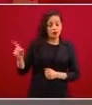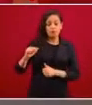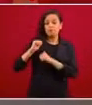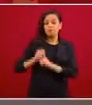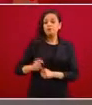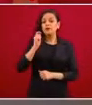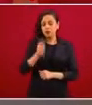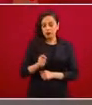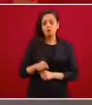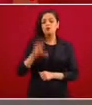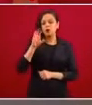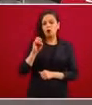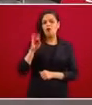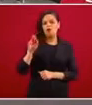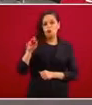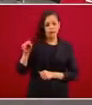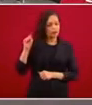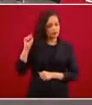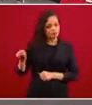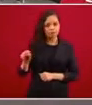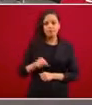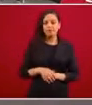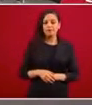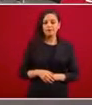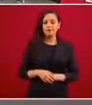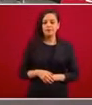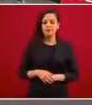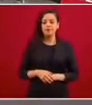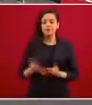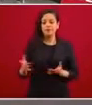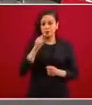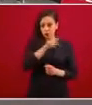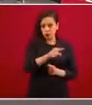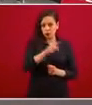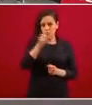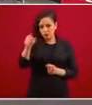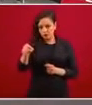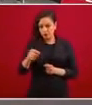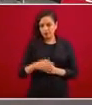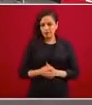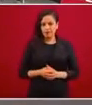requirements. But COFEPRIS is the one in charge of guaranteeing the quality of these equipment.